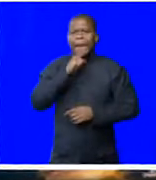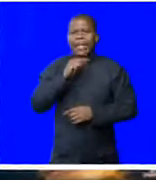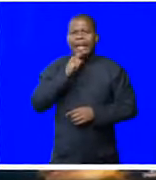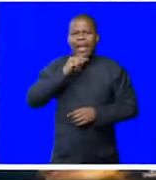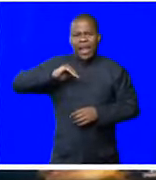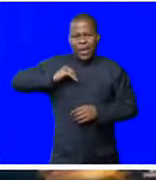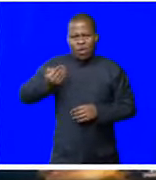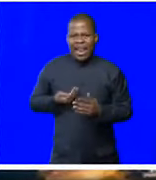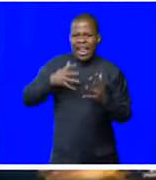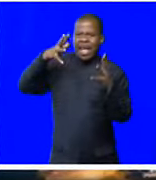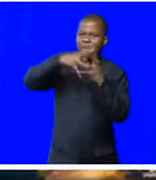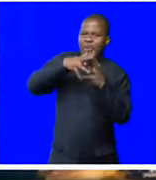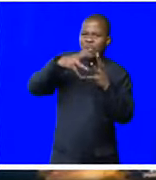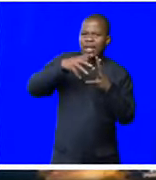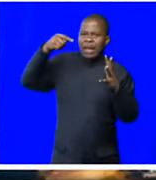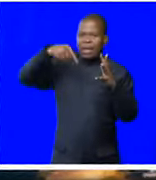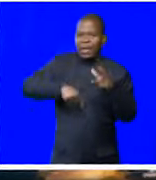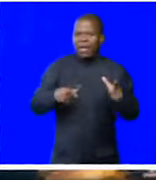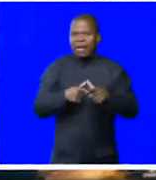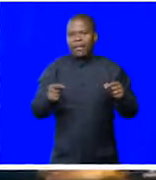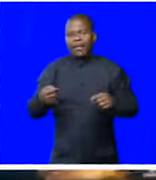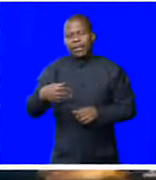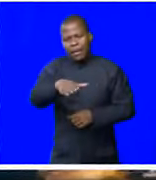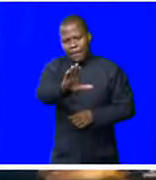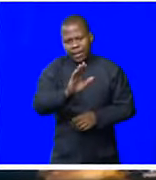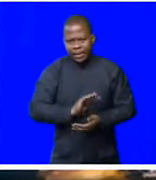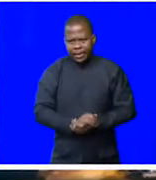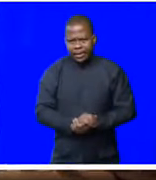increasing numbers of gender-based violence in the country.